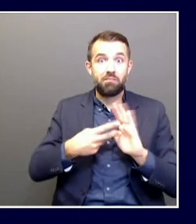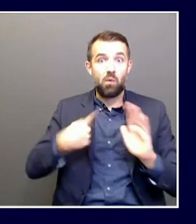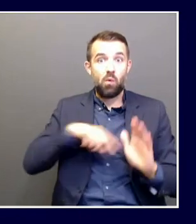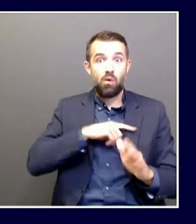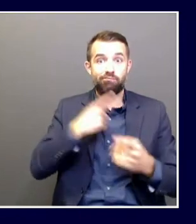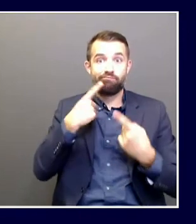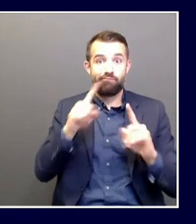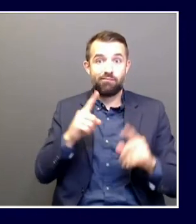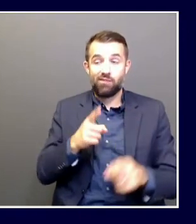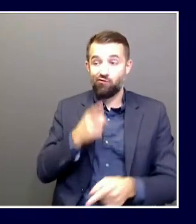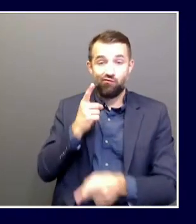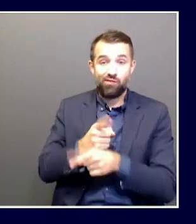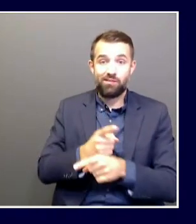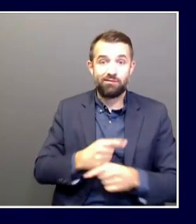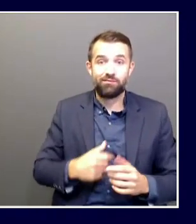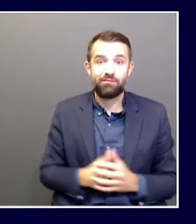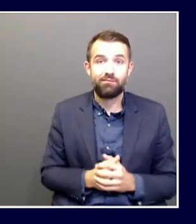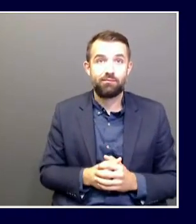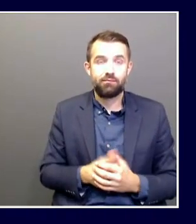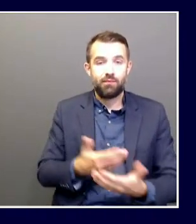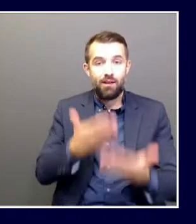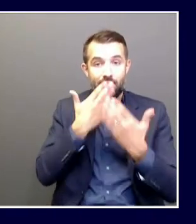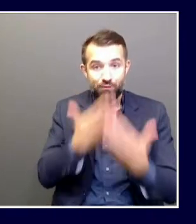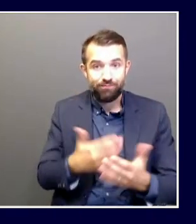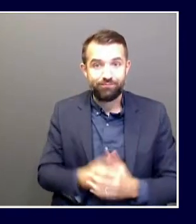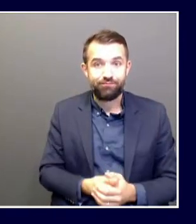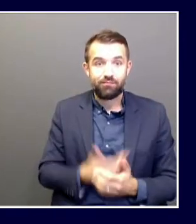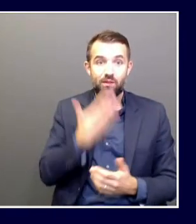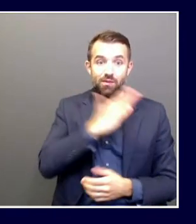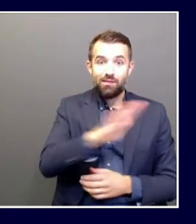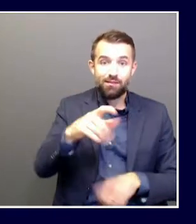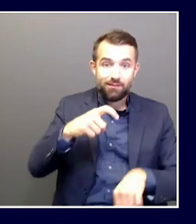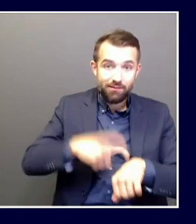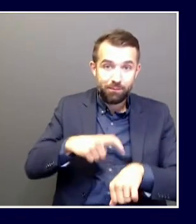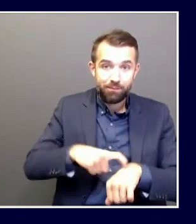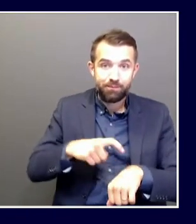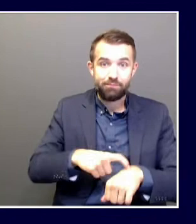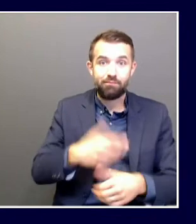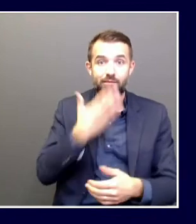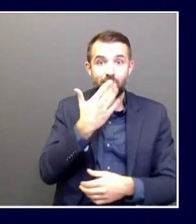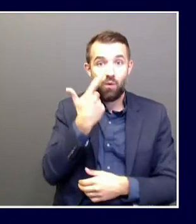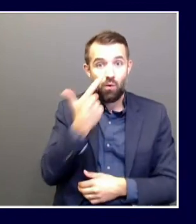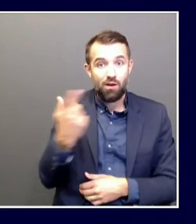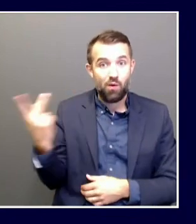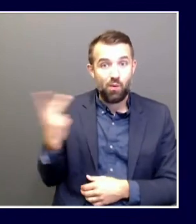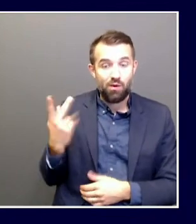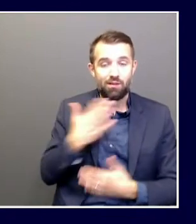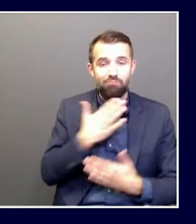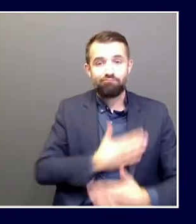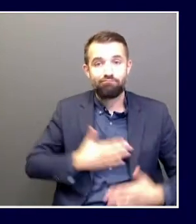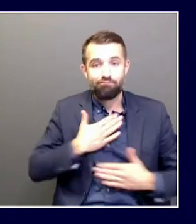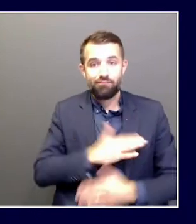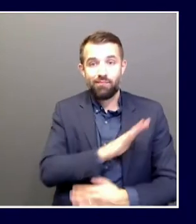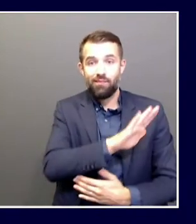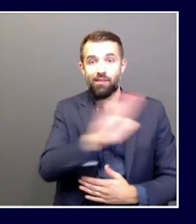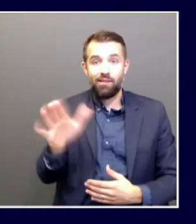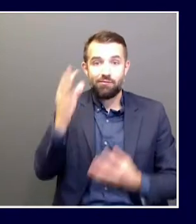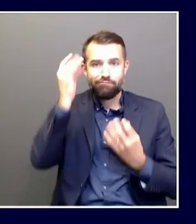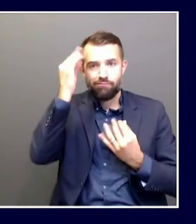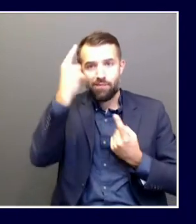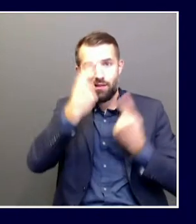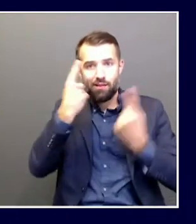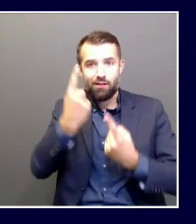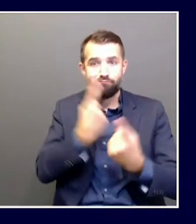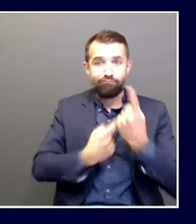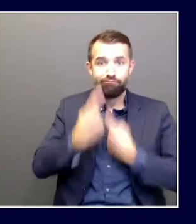And thank you all for taking some time out of your afternoon to join Commissioner Lambrou and me today. We appreciate thoughtful questions, and we appreciate everyone